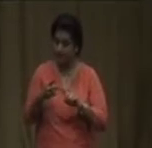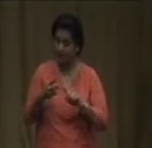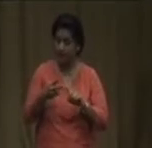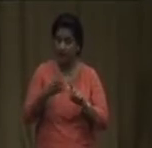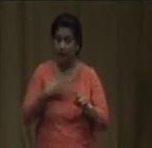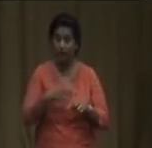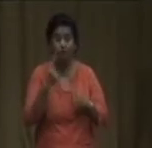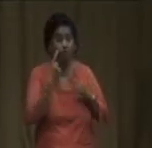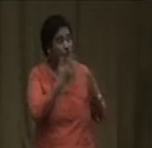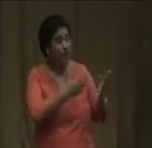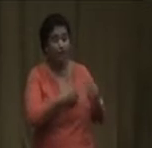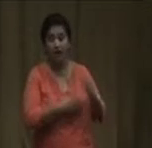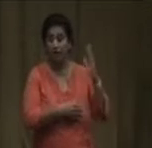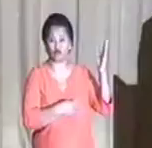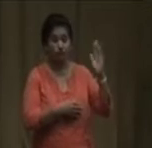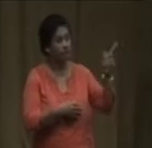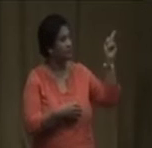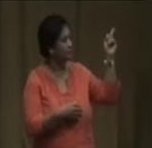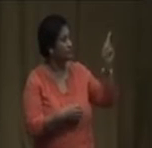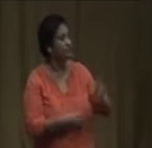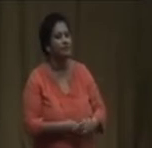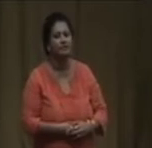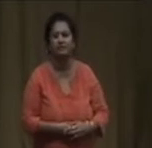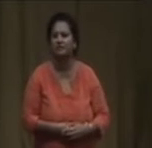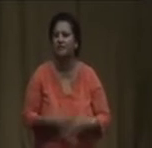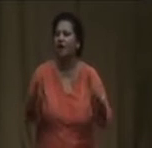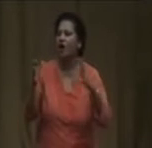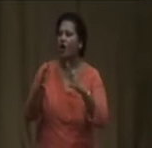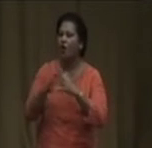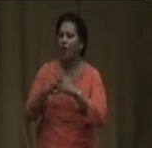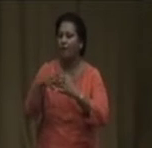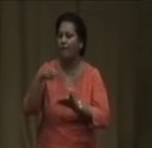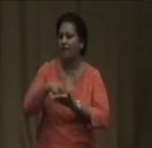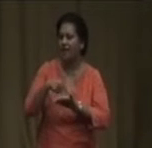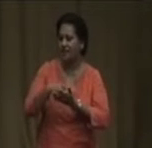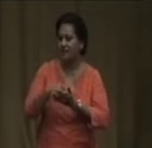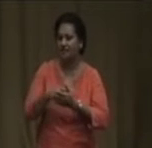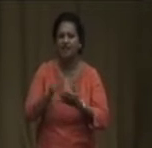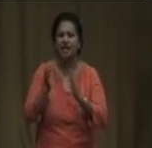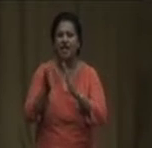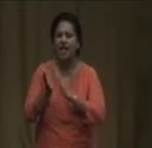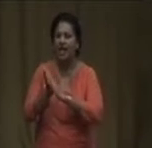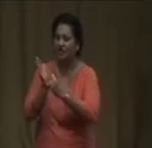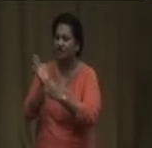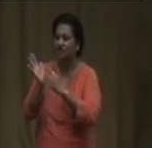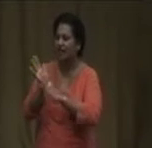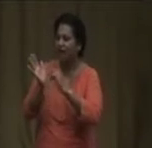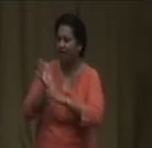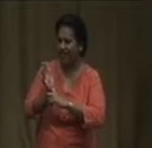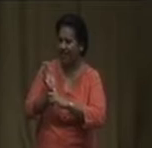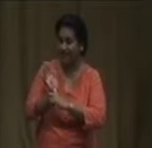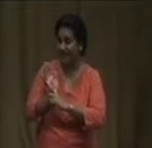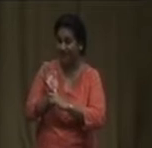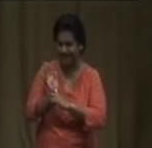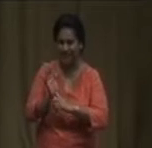this presentation is running entirely on web-based technologies. It's an HTML-based presentation. I'm